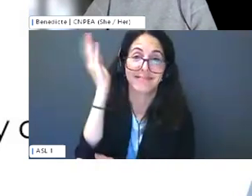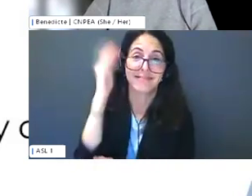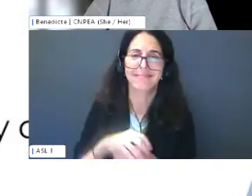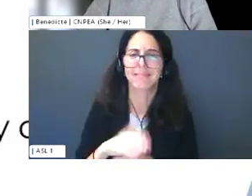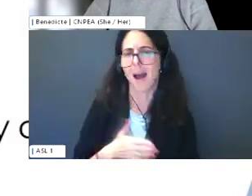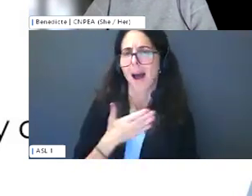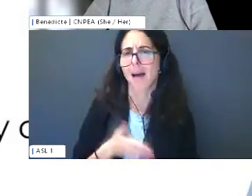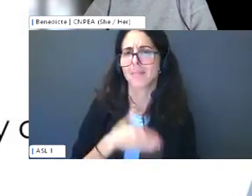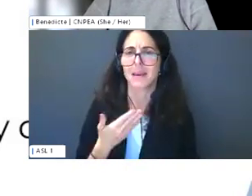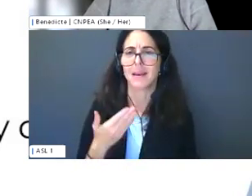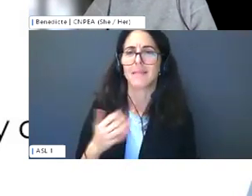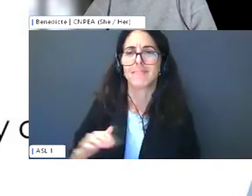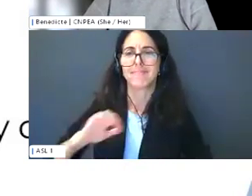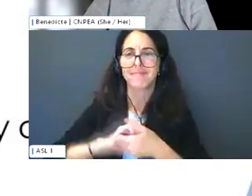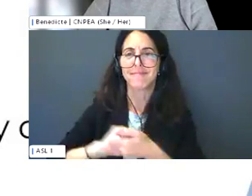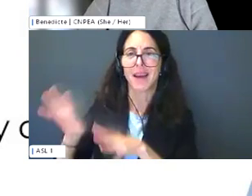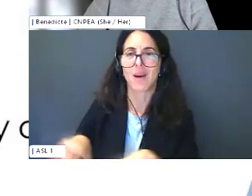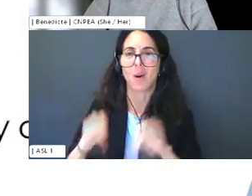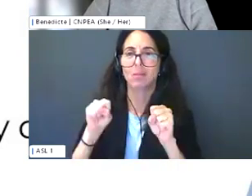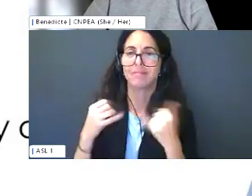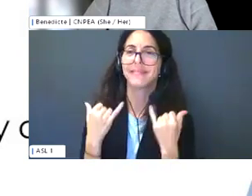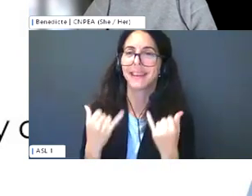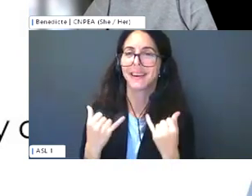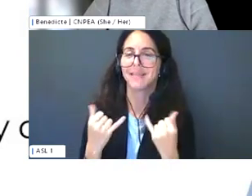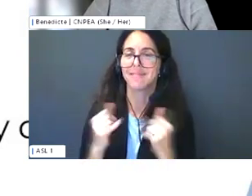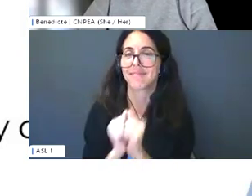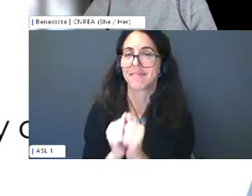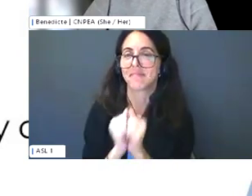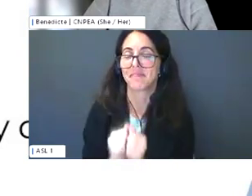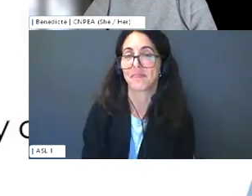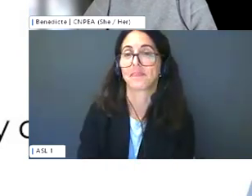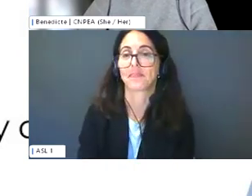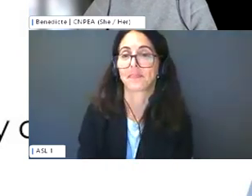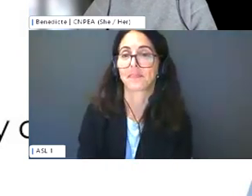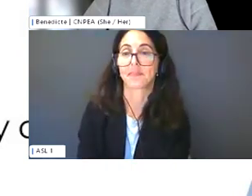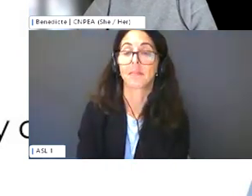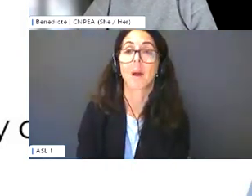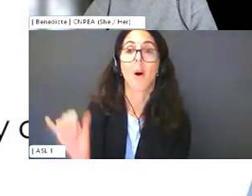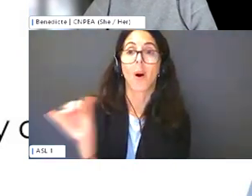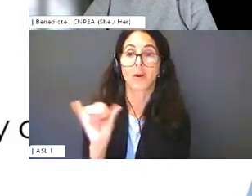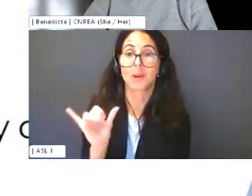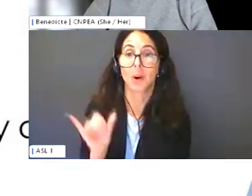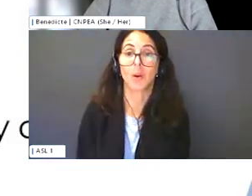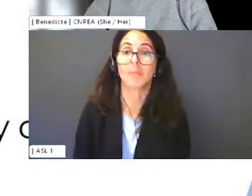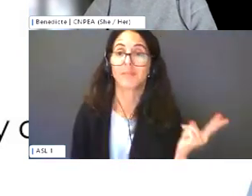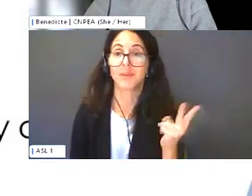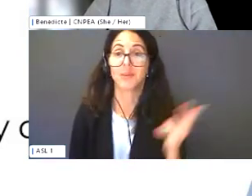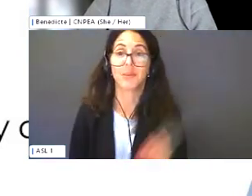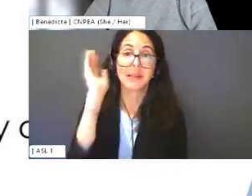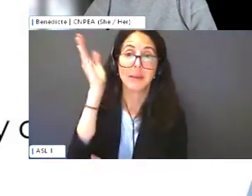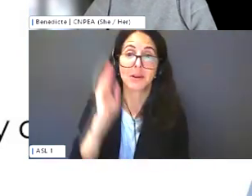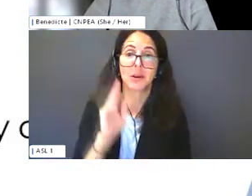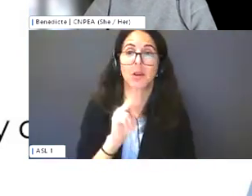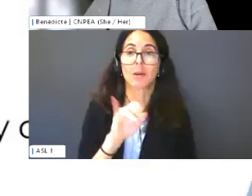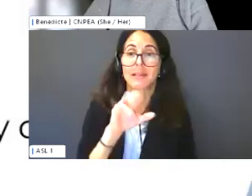to collaborate and host this session together. As well, we're also pleased to have our speakers, Christine Walsh